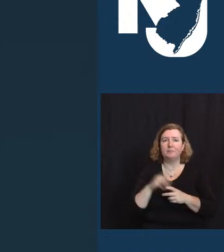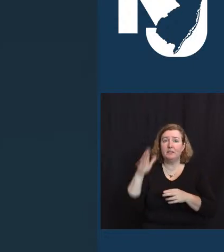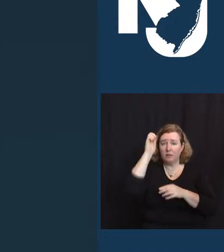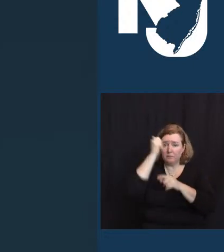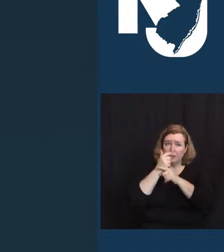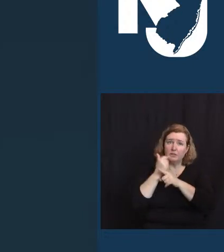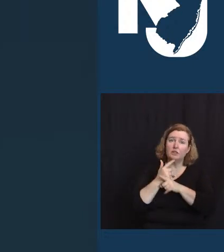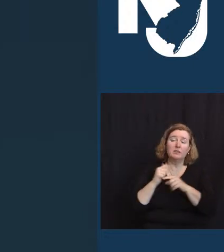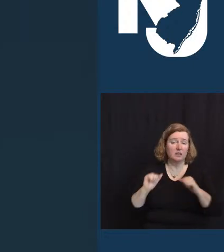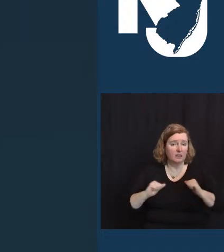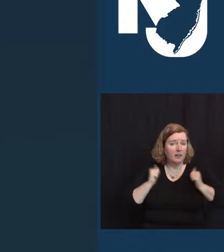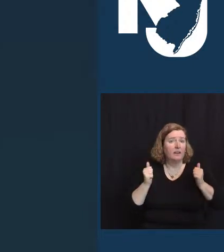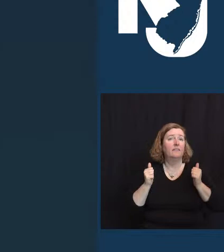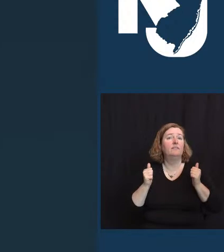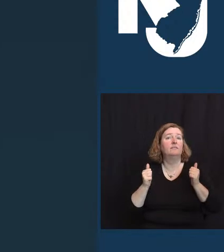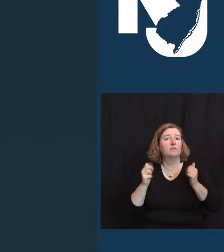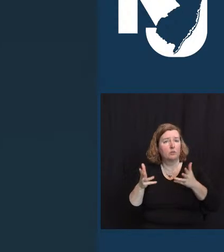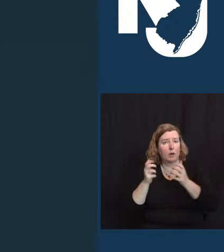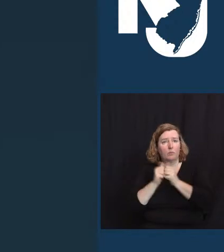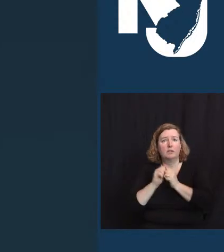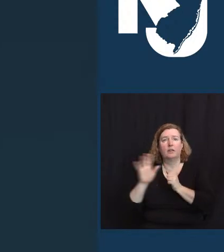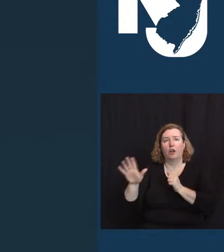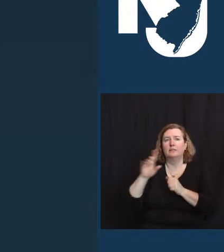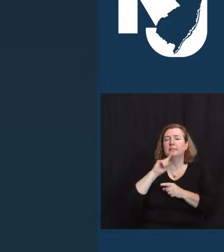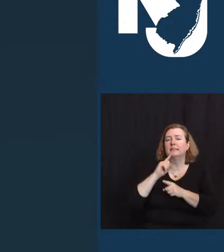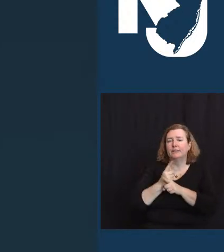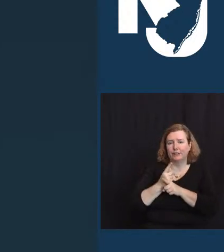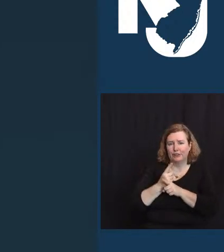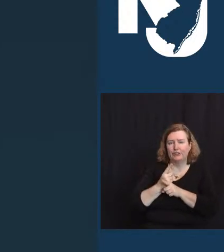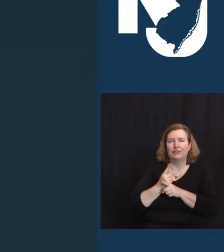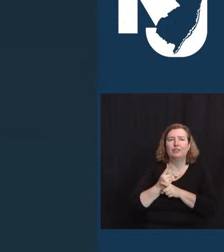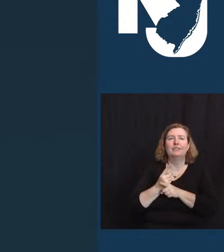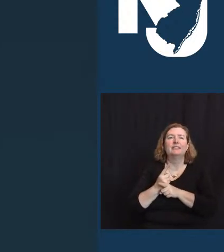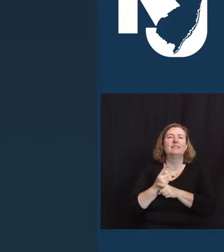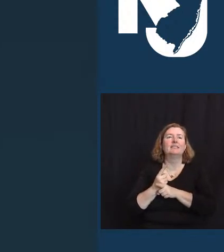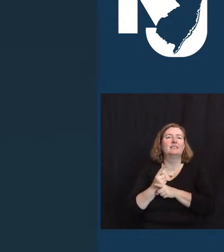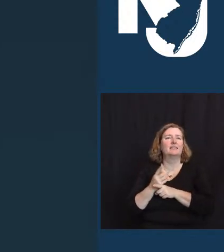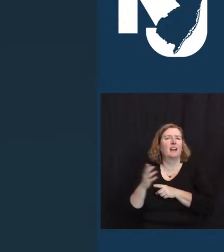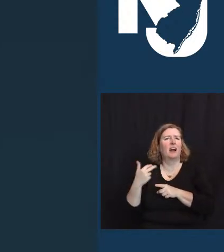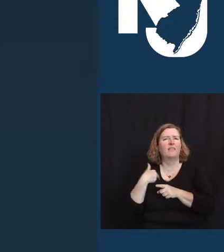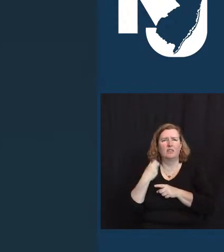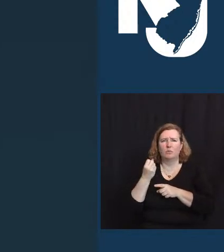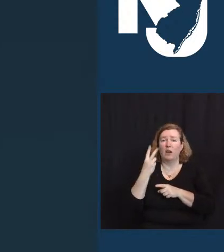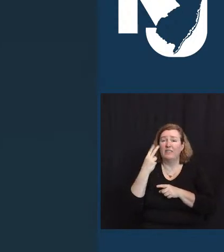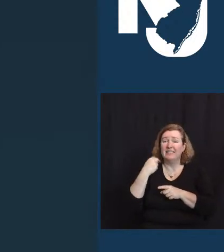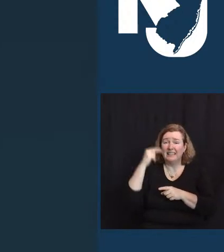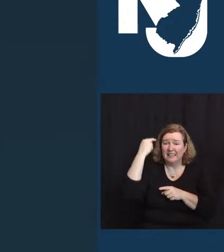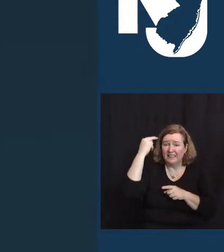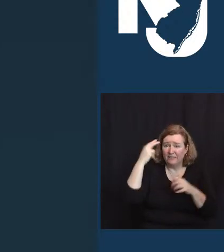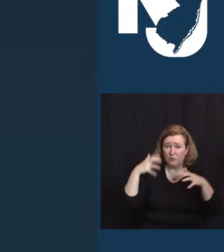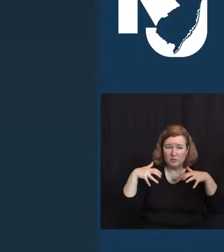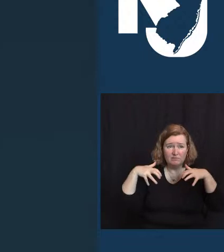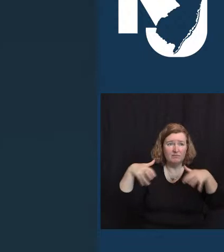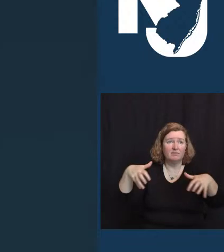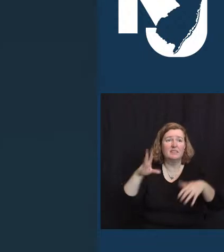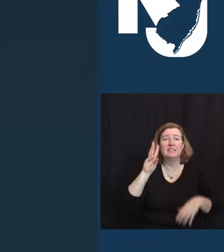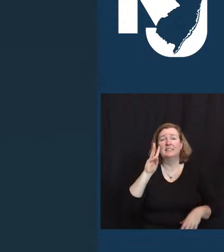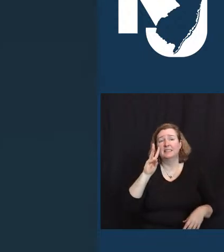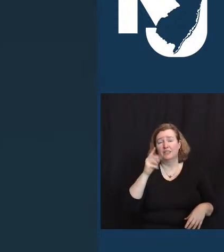great honor of speaking with Marguerite on Monday, and their families, including 12 nieces and nephews and 6 grandnieces